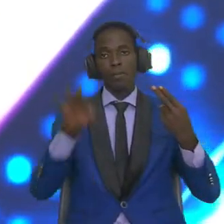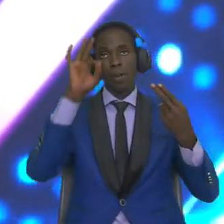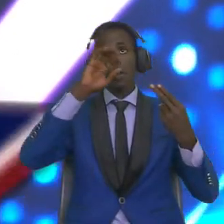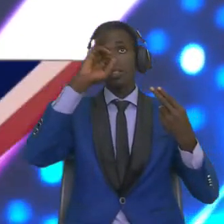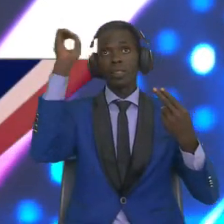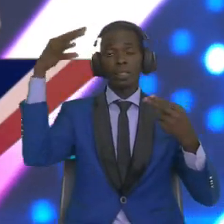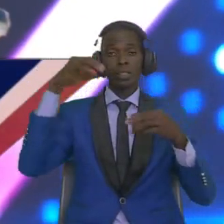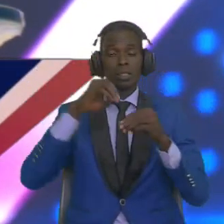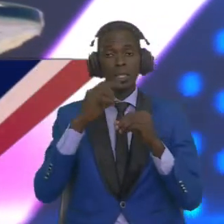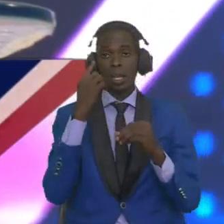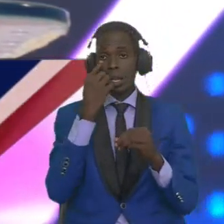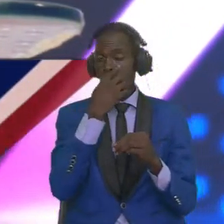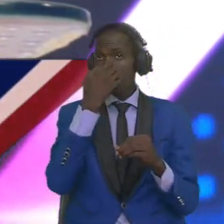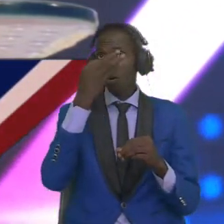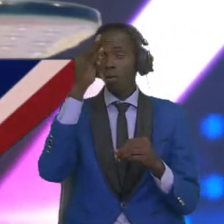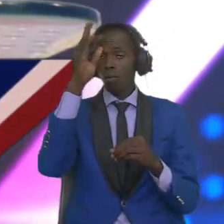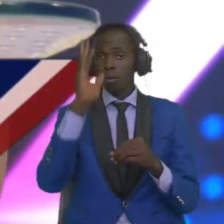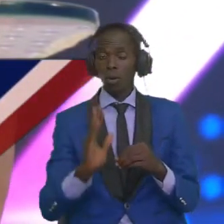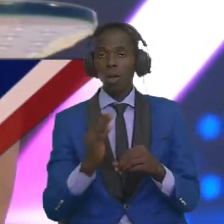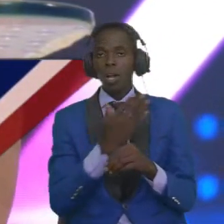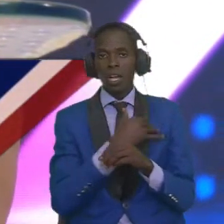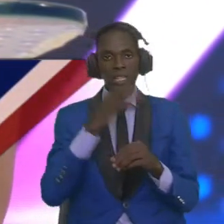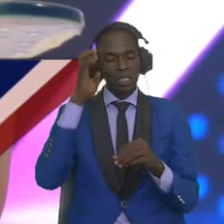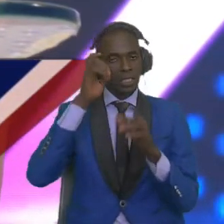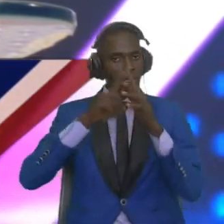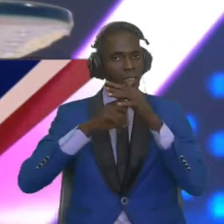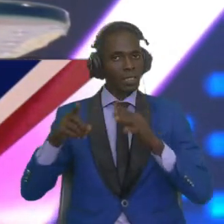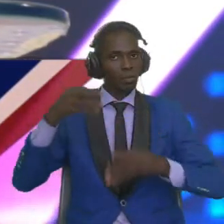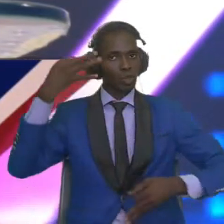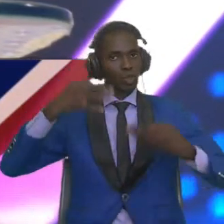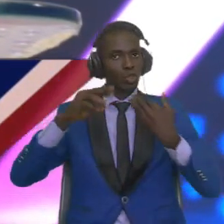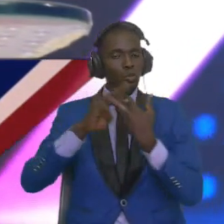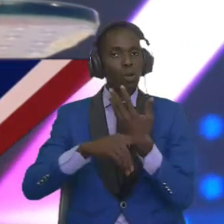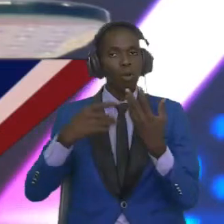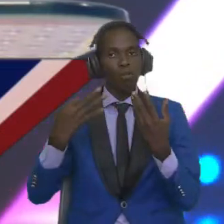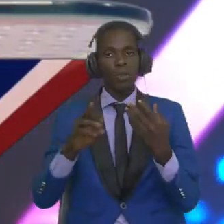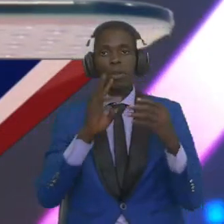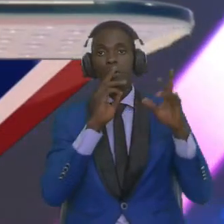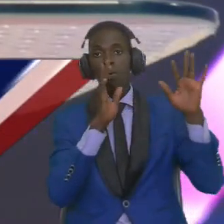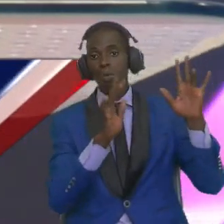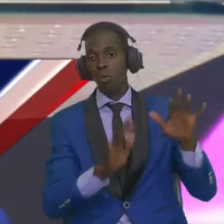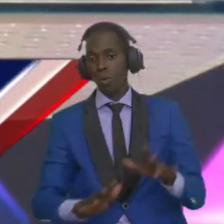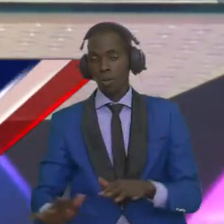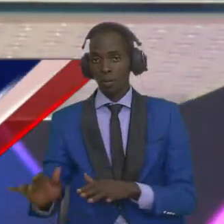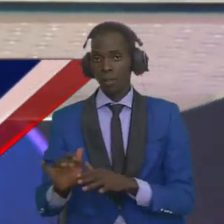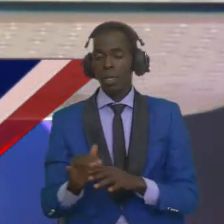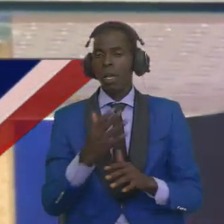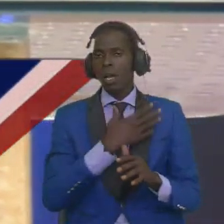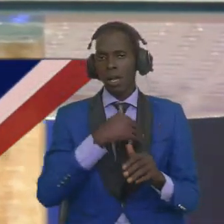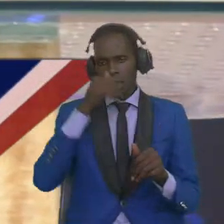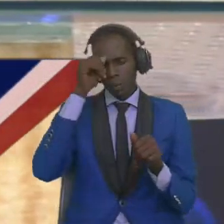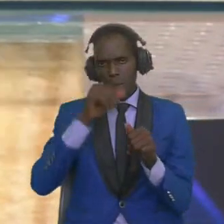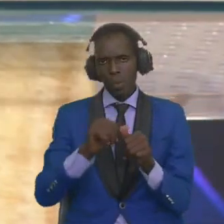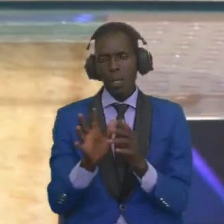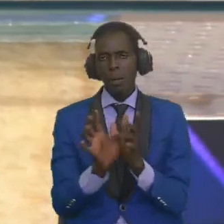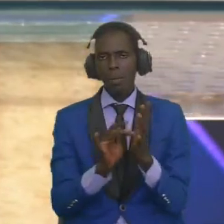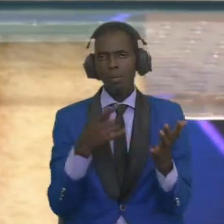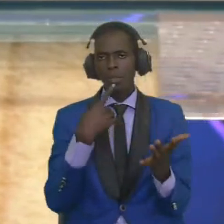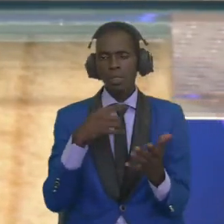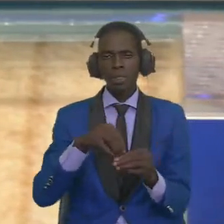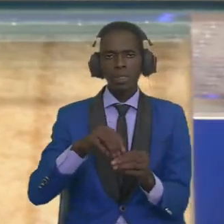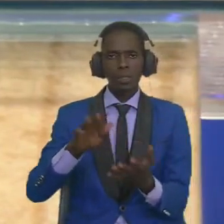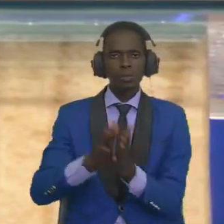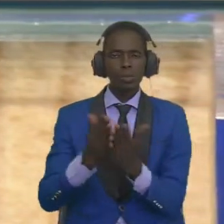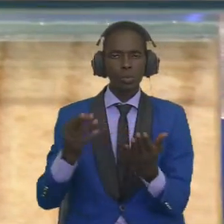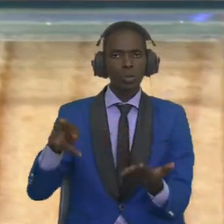he escaped the judgment of the flood. And the psalmist tells us that God will grant